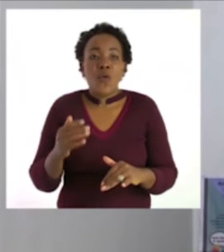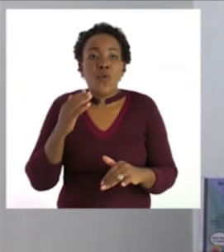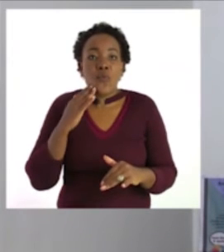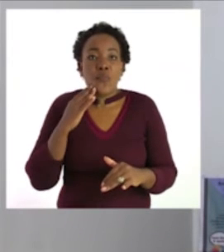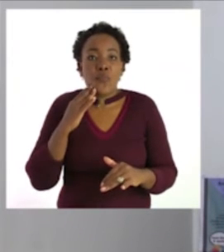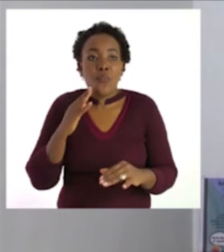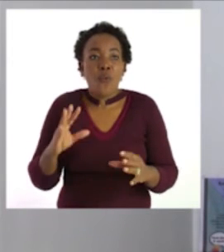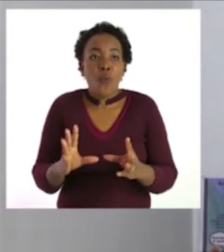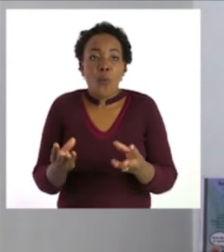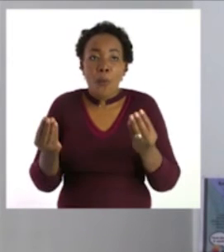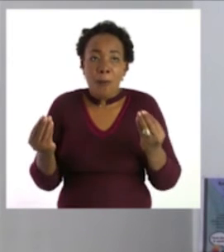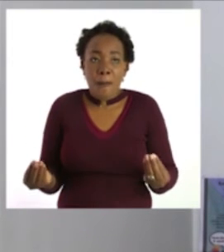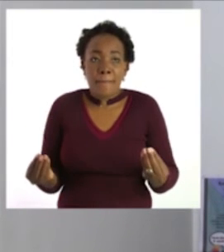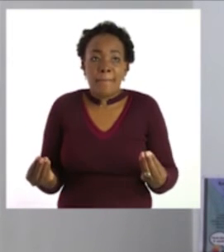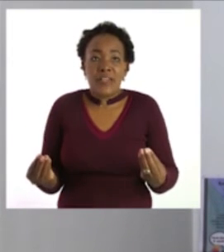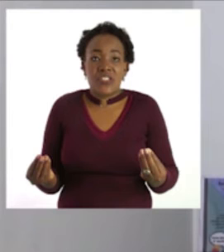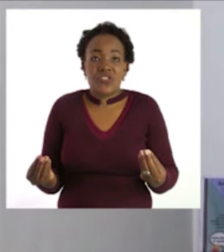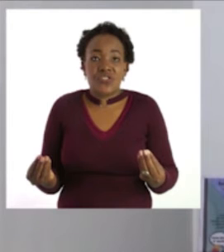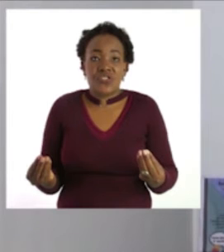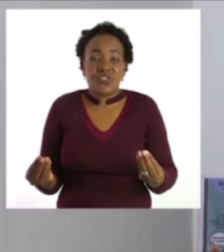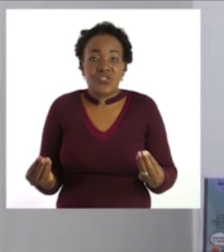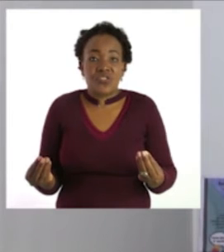use much